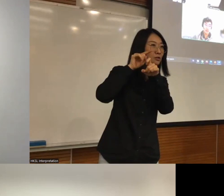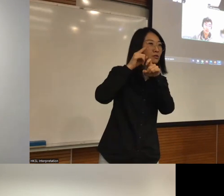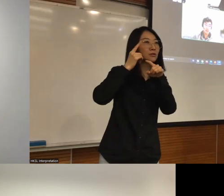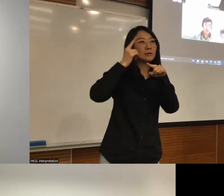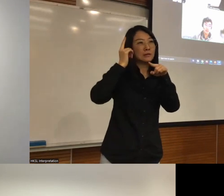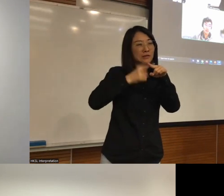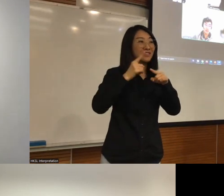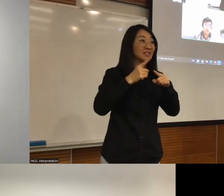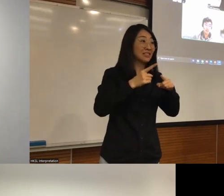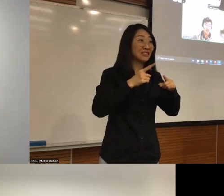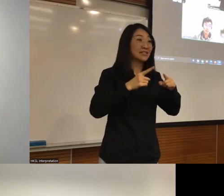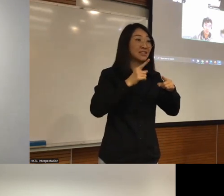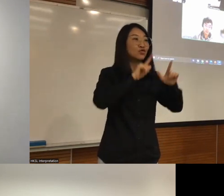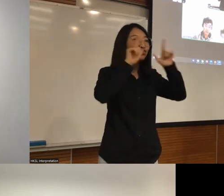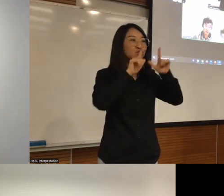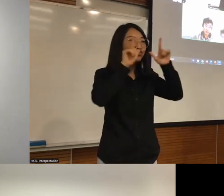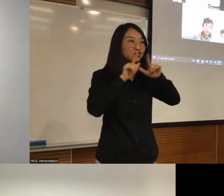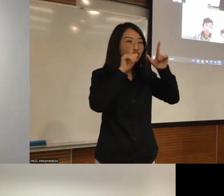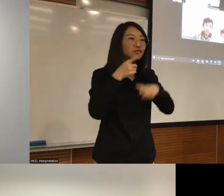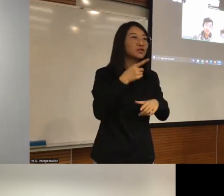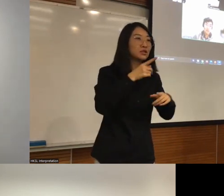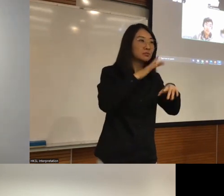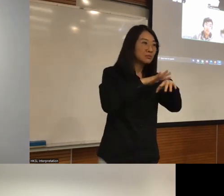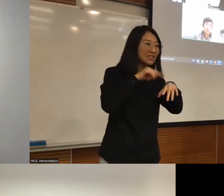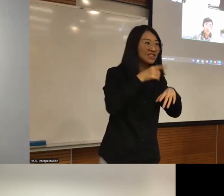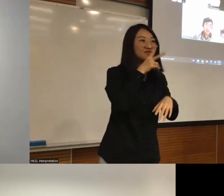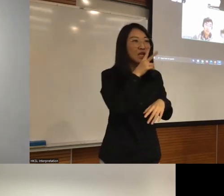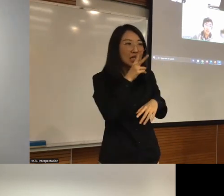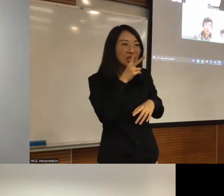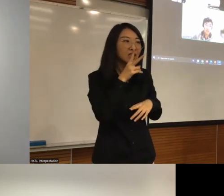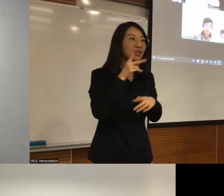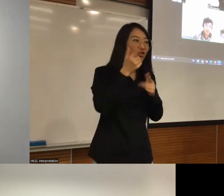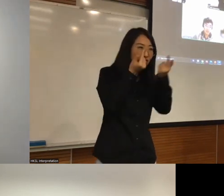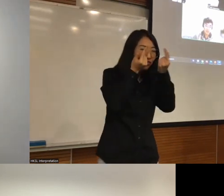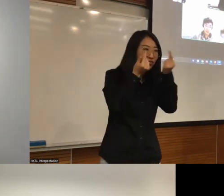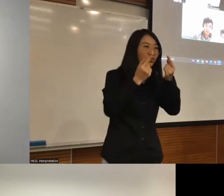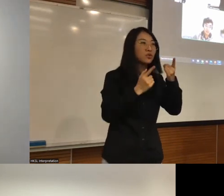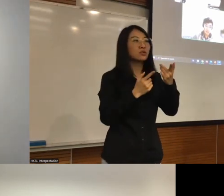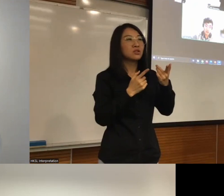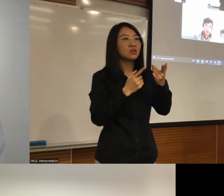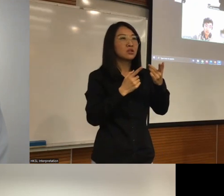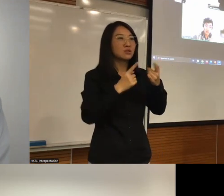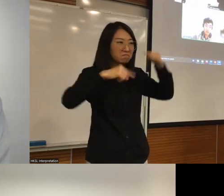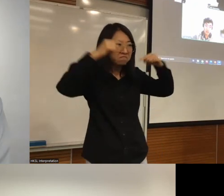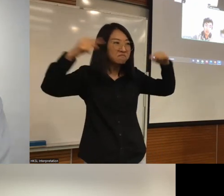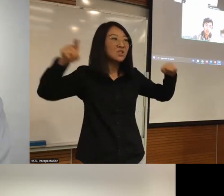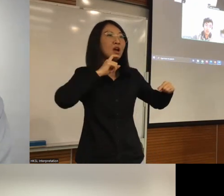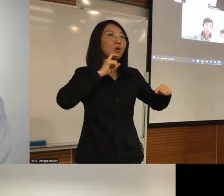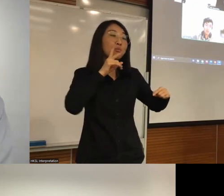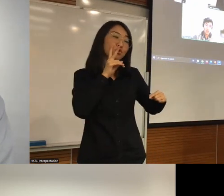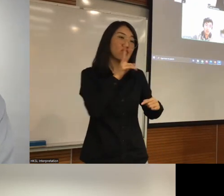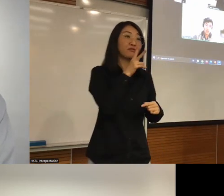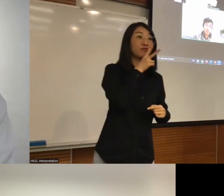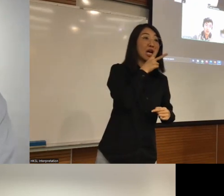real events of interpretation. For example, interpreters may have their own expectations of knowledge